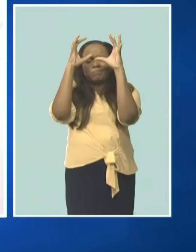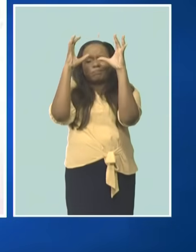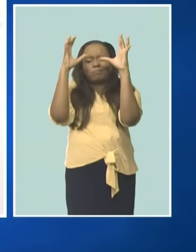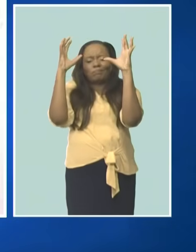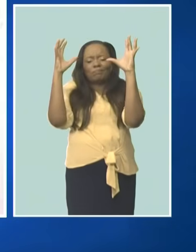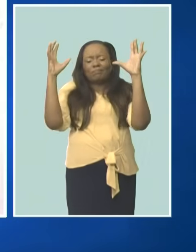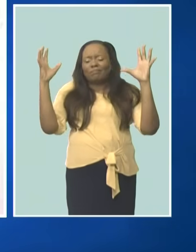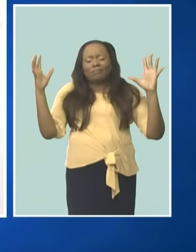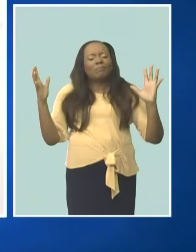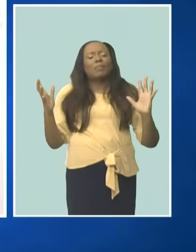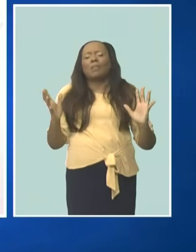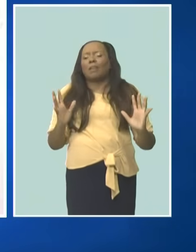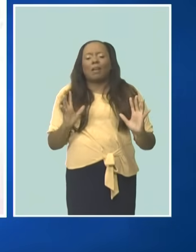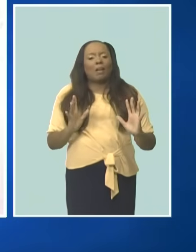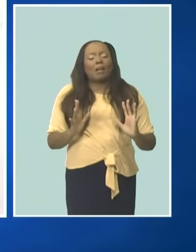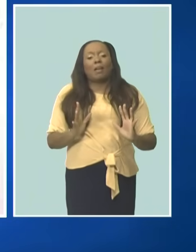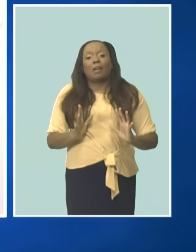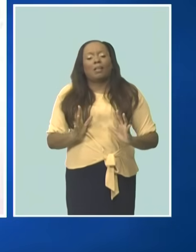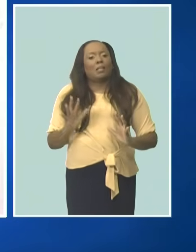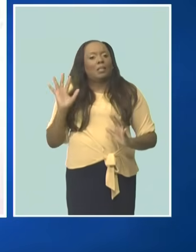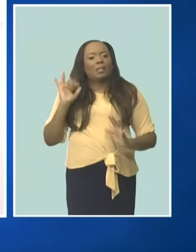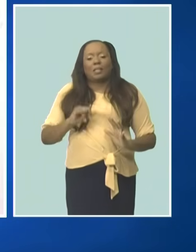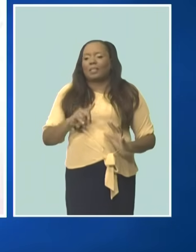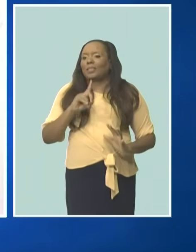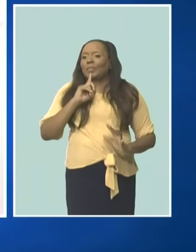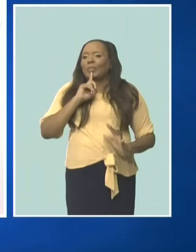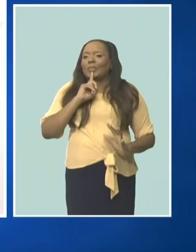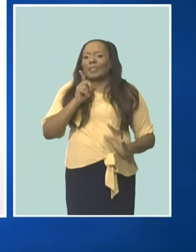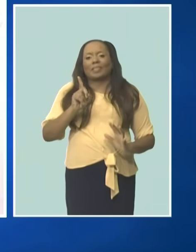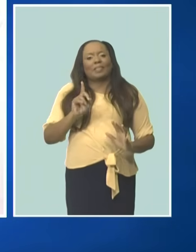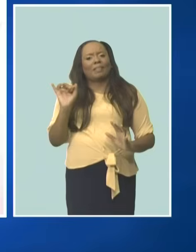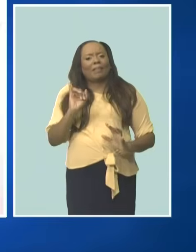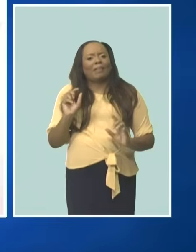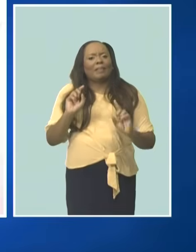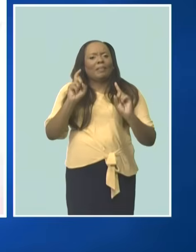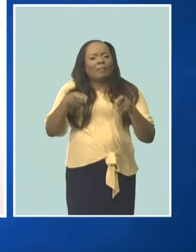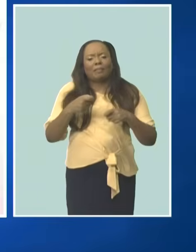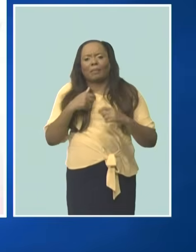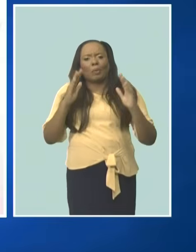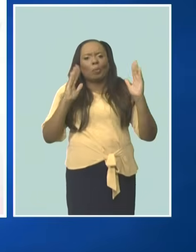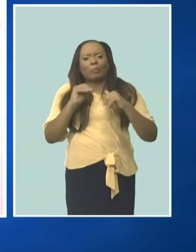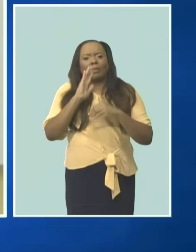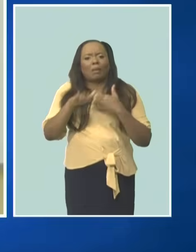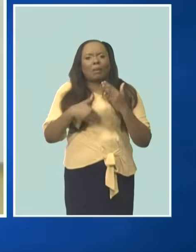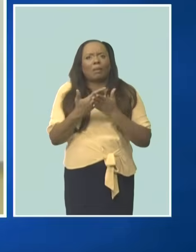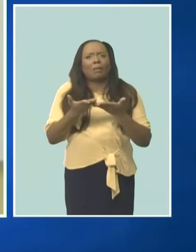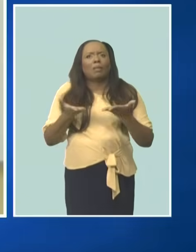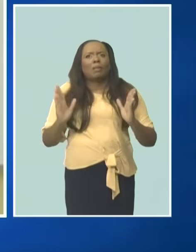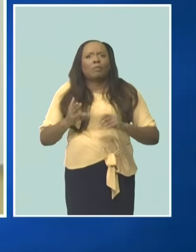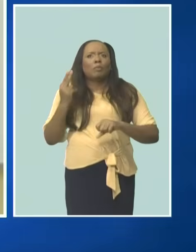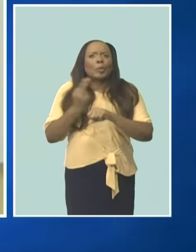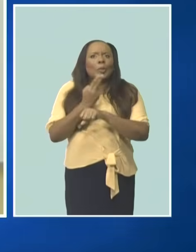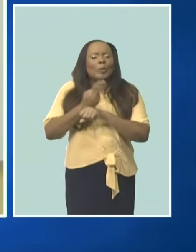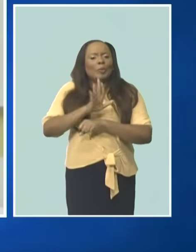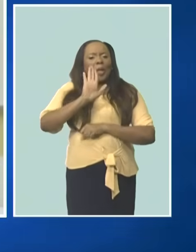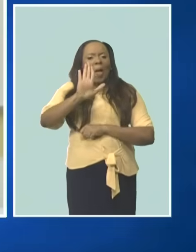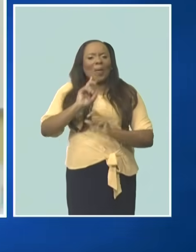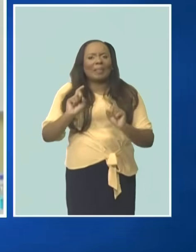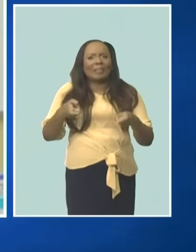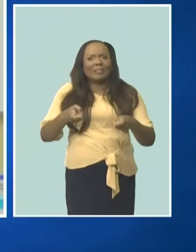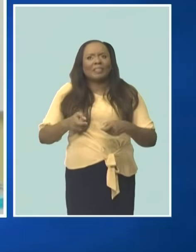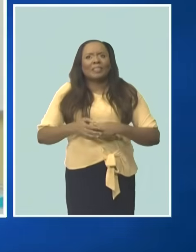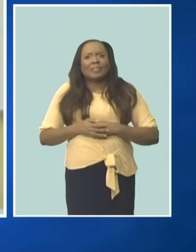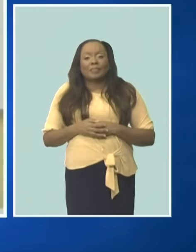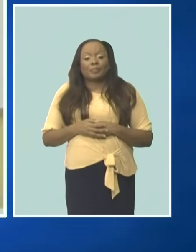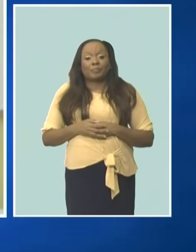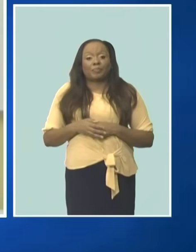And that is a gift. Reading is a gift, and I'm hoping that all of you would be able to utilize that. And you